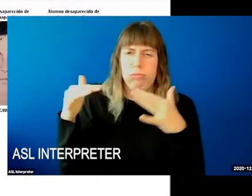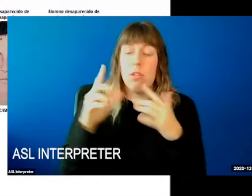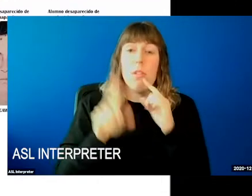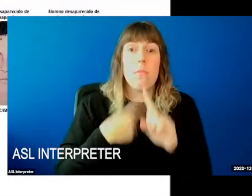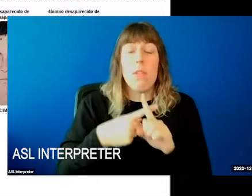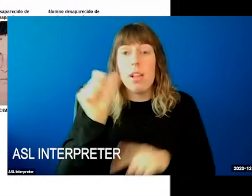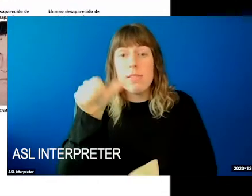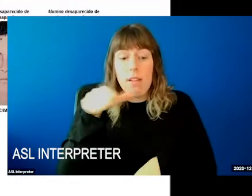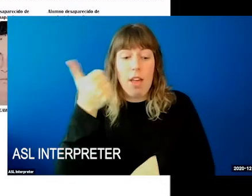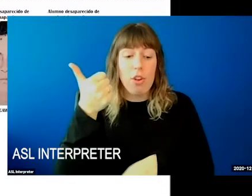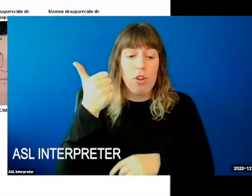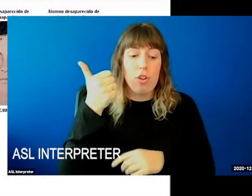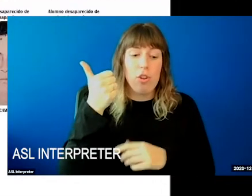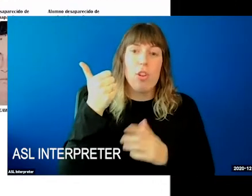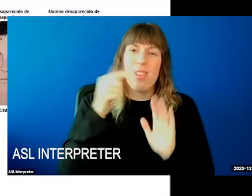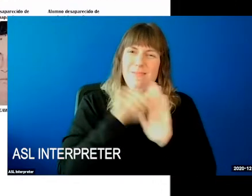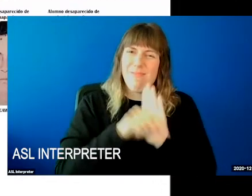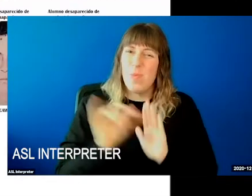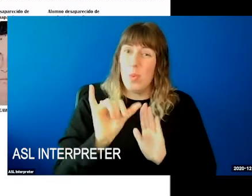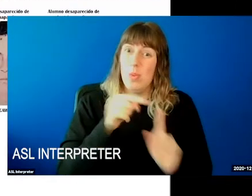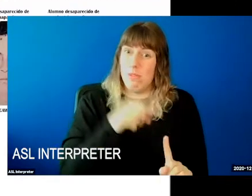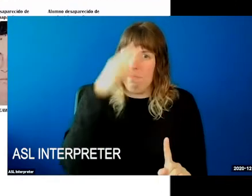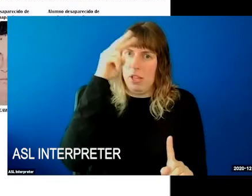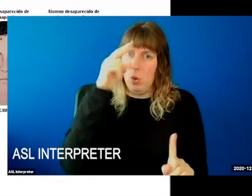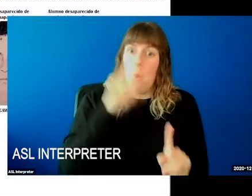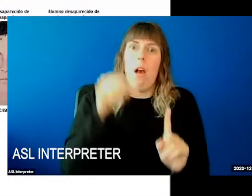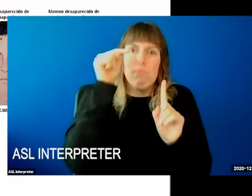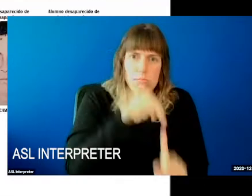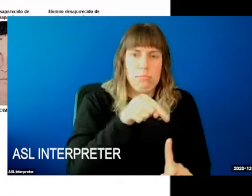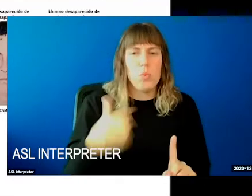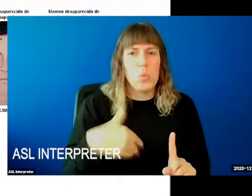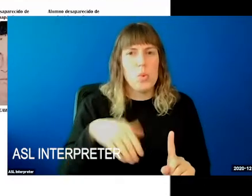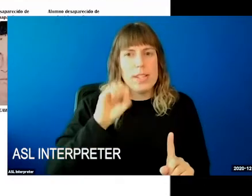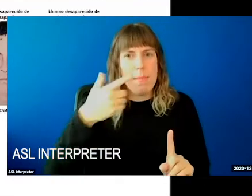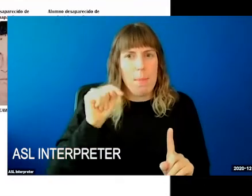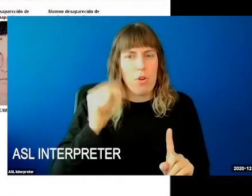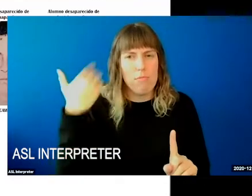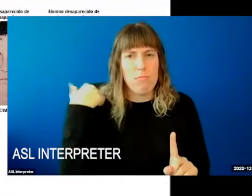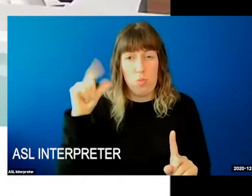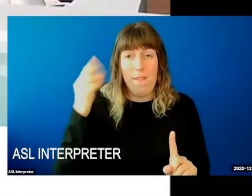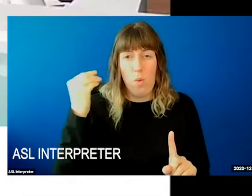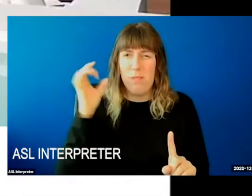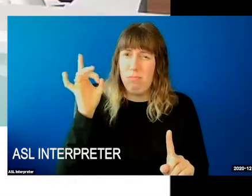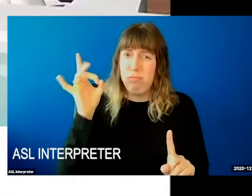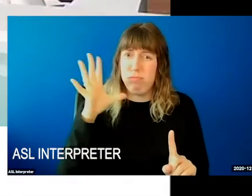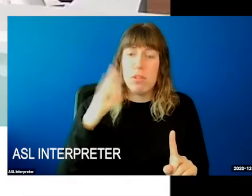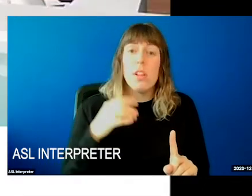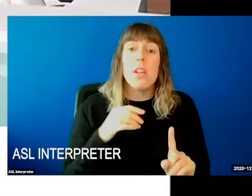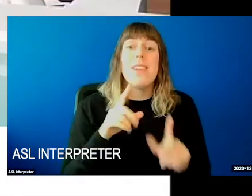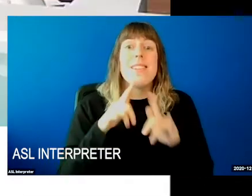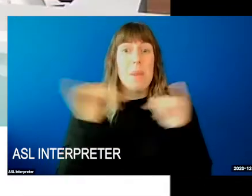other massacres in Mexico, but this was particularly dramatic. And around the same time, there was a